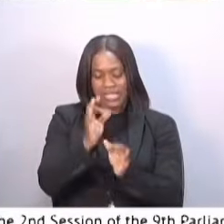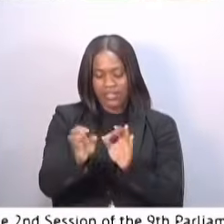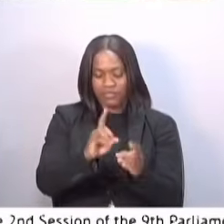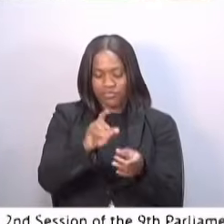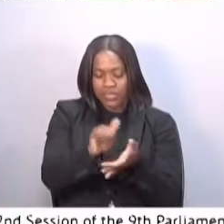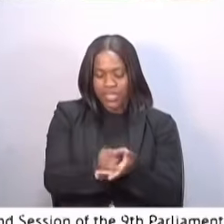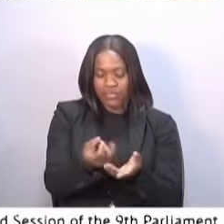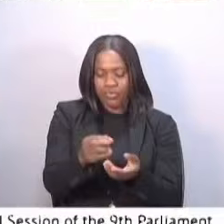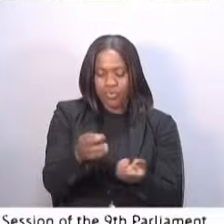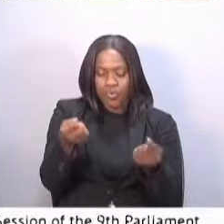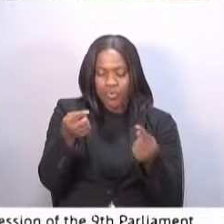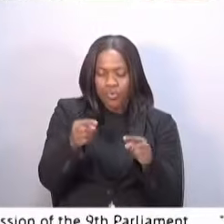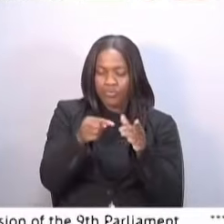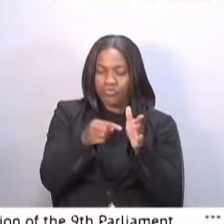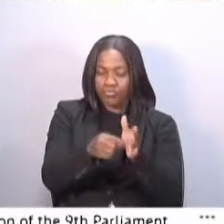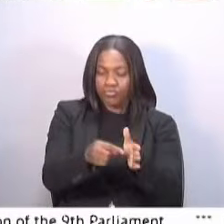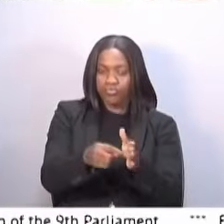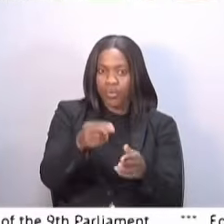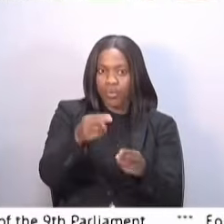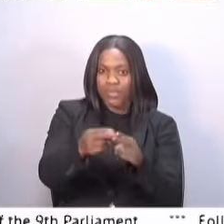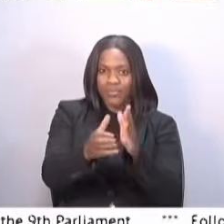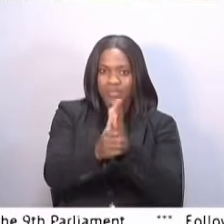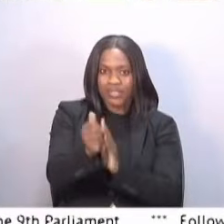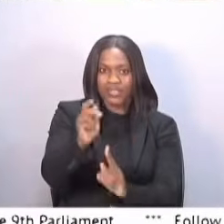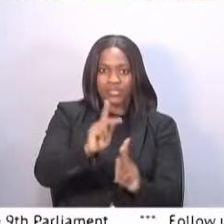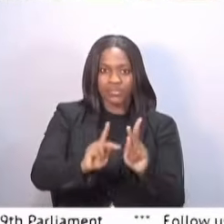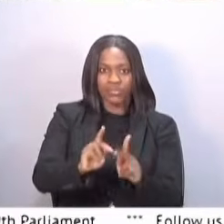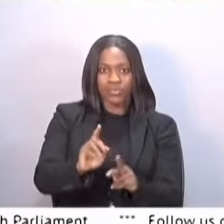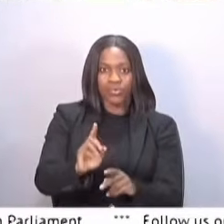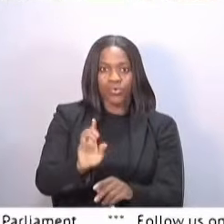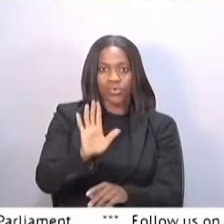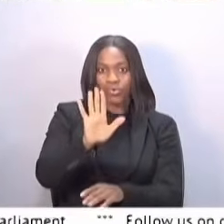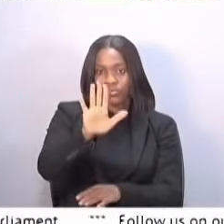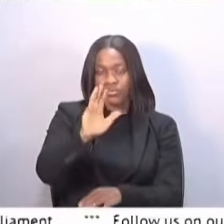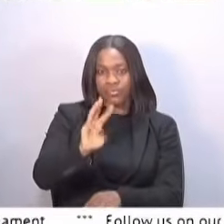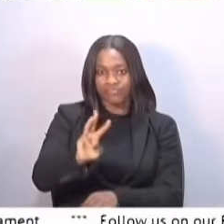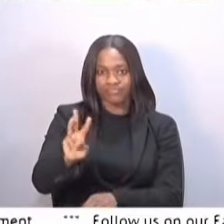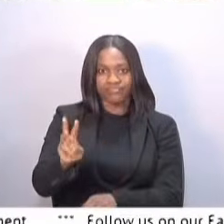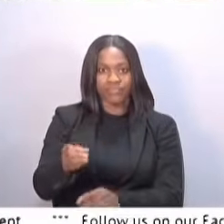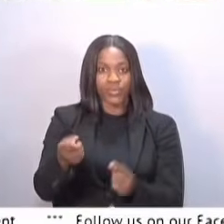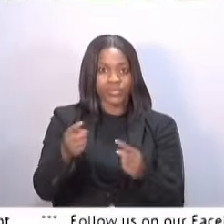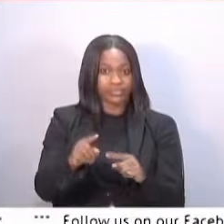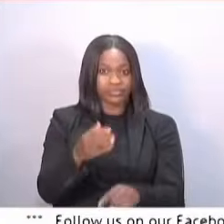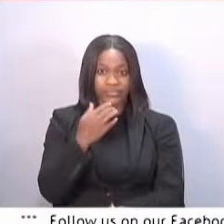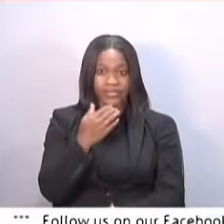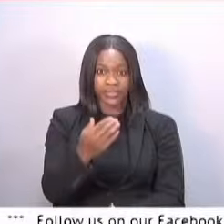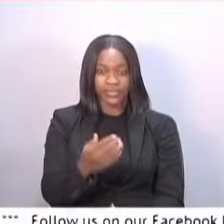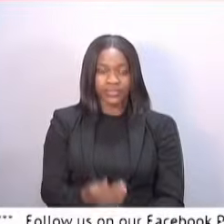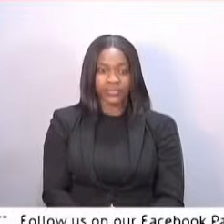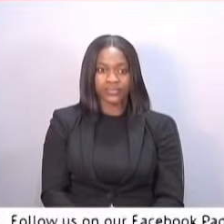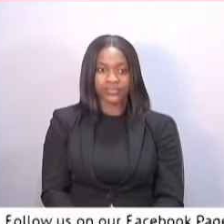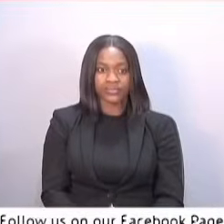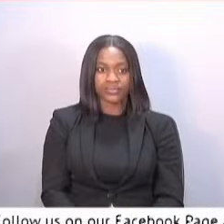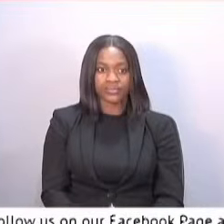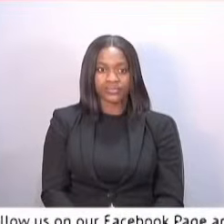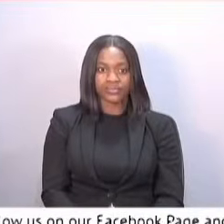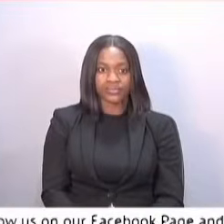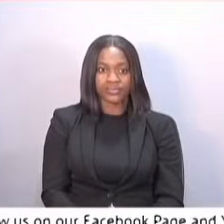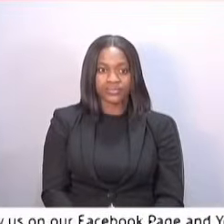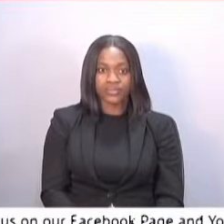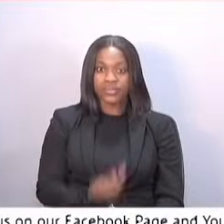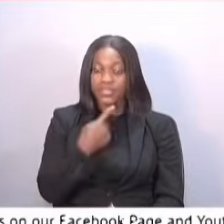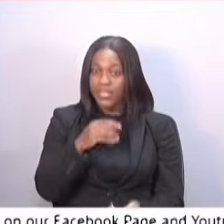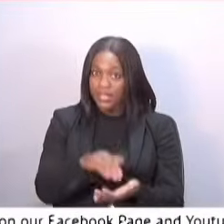is the publication going to be on the website? Thank you. Yes, Honorable Minister. Shall I repeat it, or you got